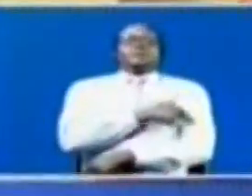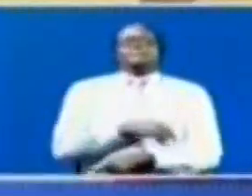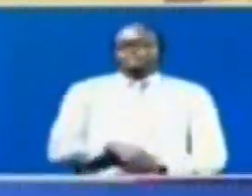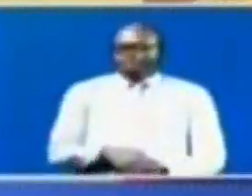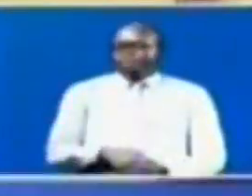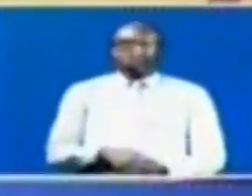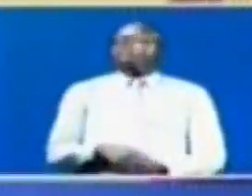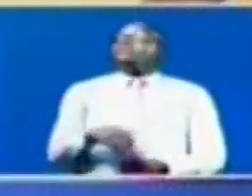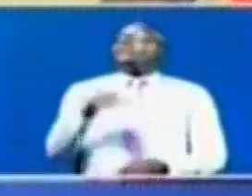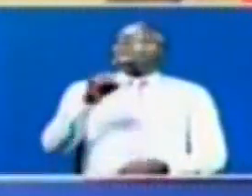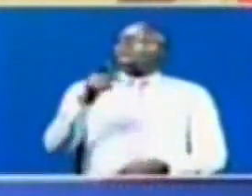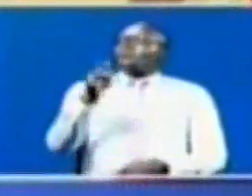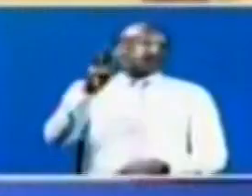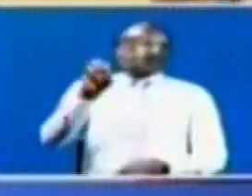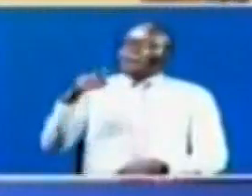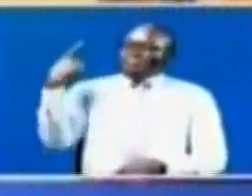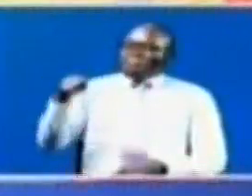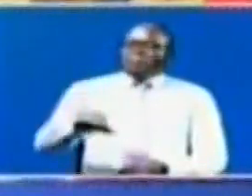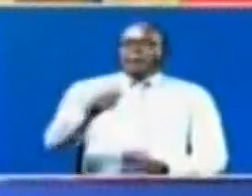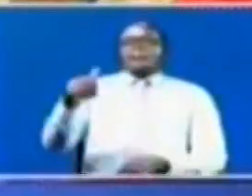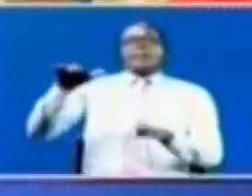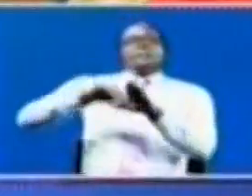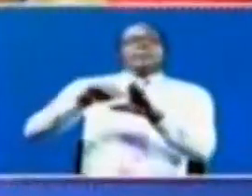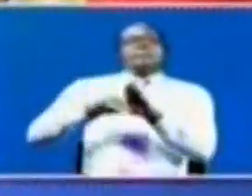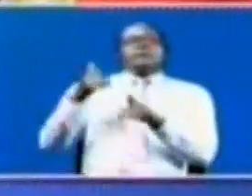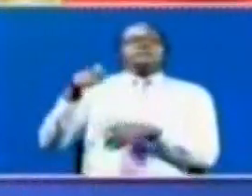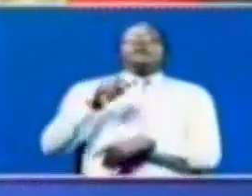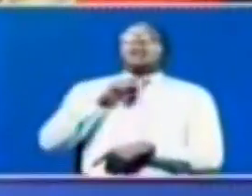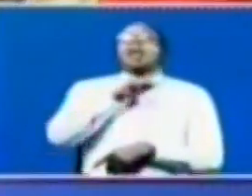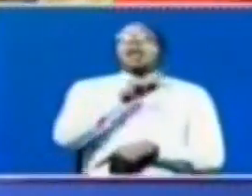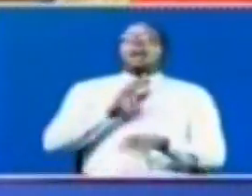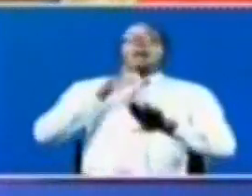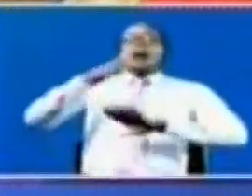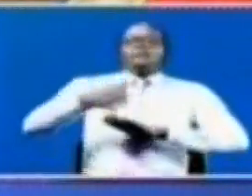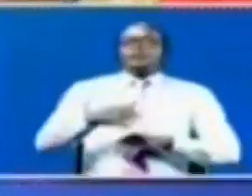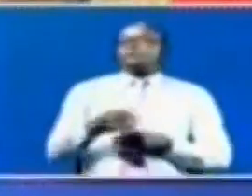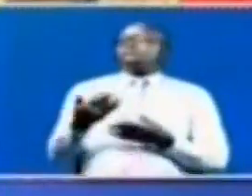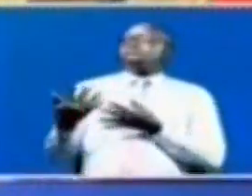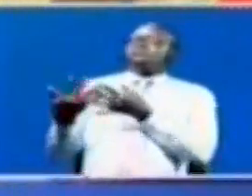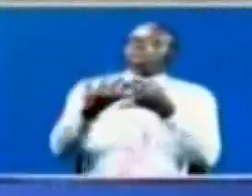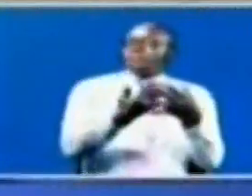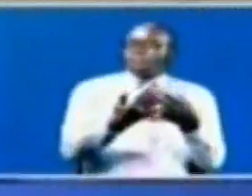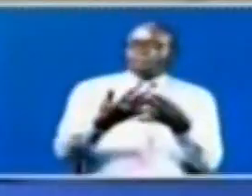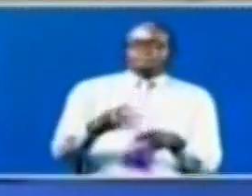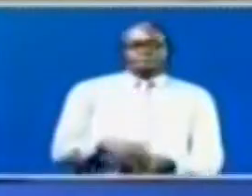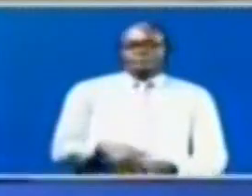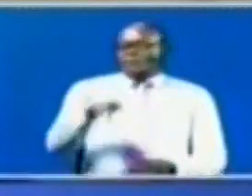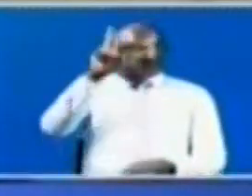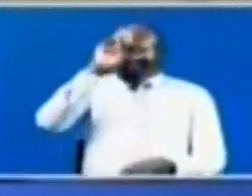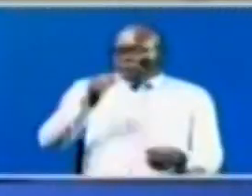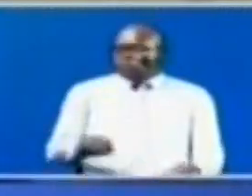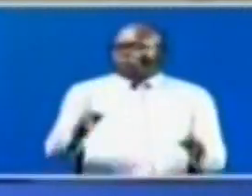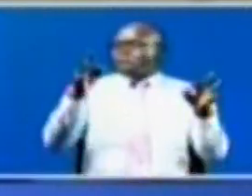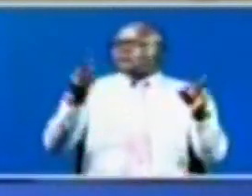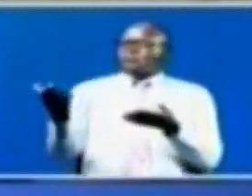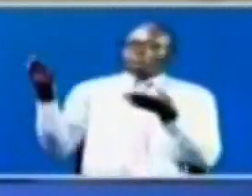court that Kome was beaten up by cellmates for noise making minutes after he was booked. On the other hand, the police officers who took